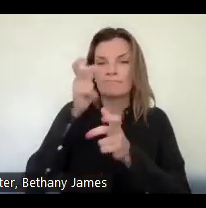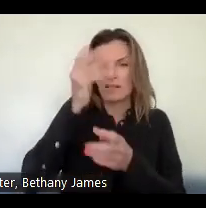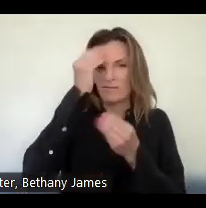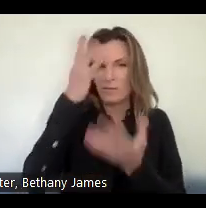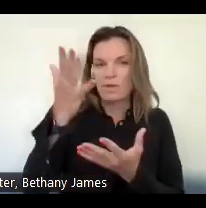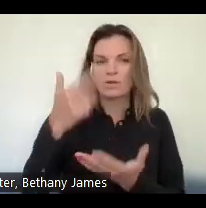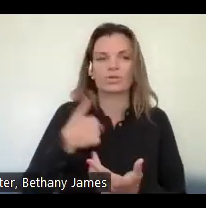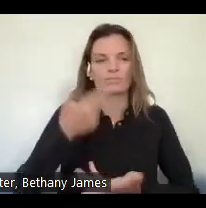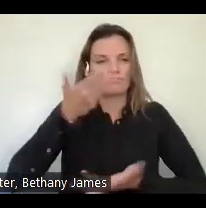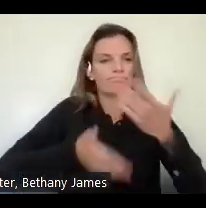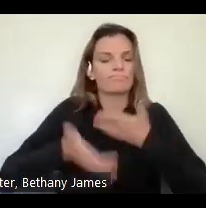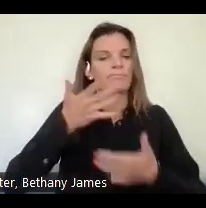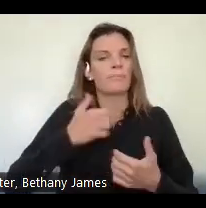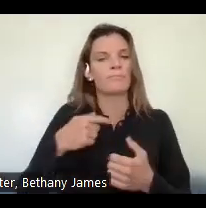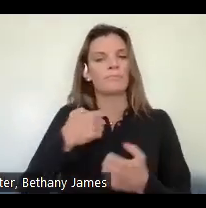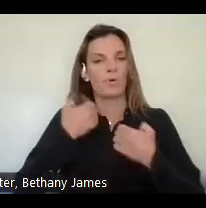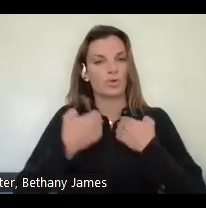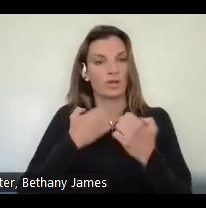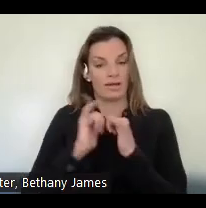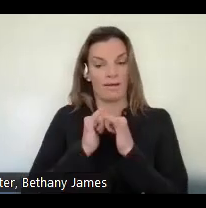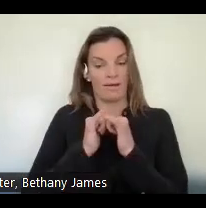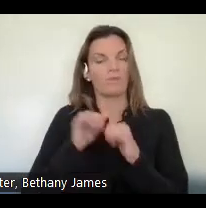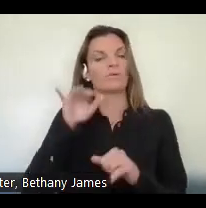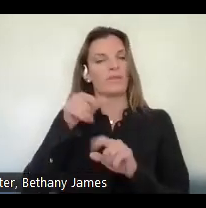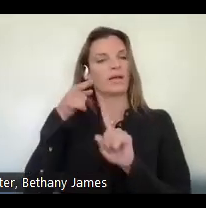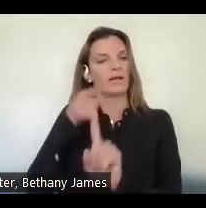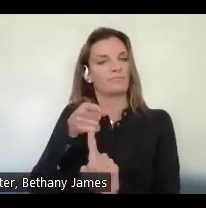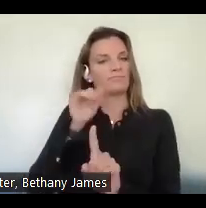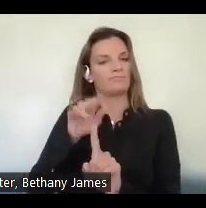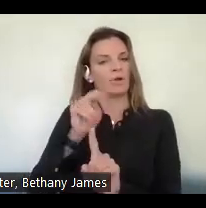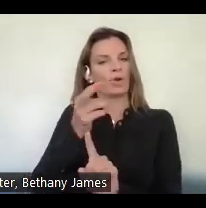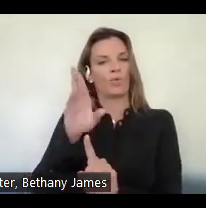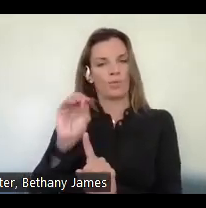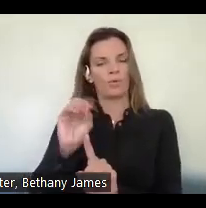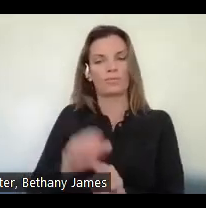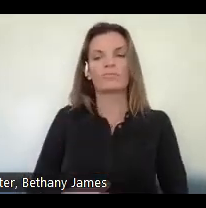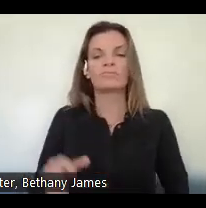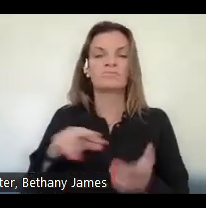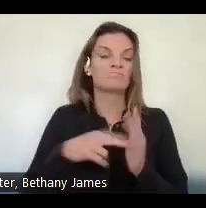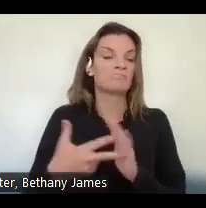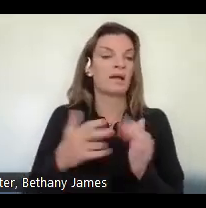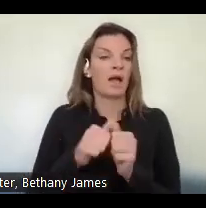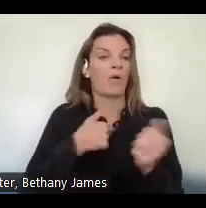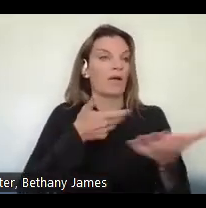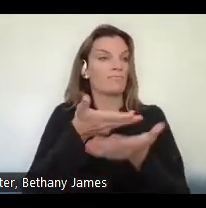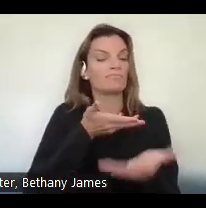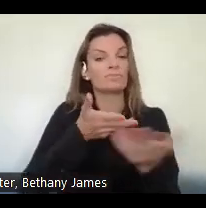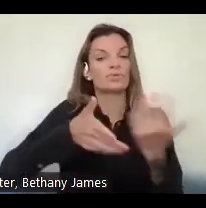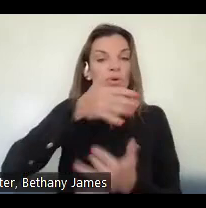emotions. There'll be differences in how people think and differences in their behavioral traits, such as how they interact during